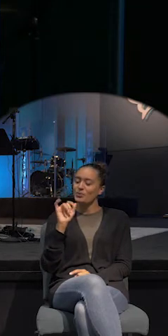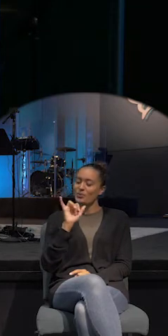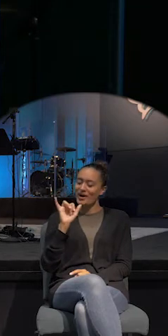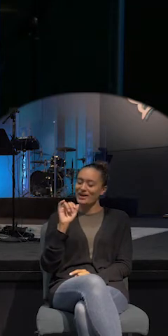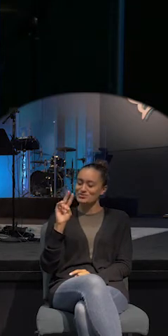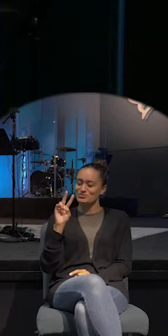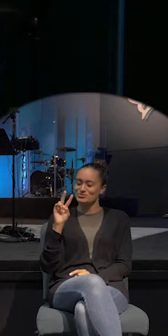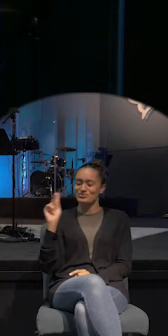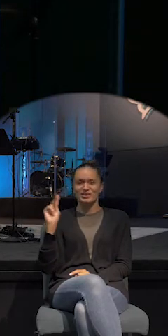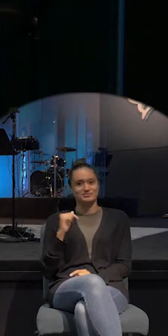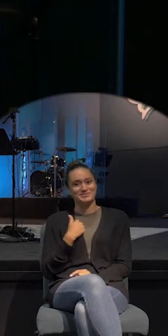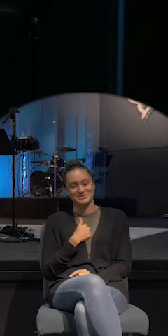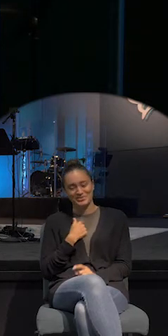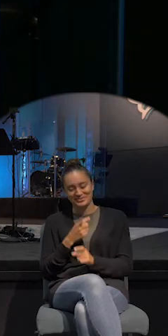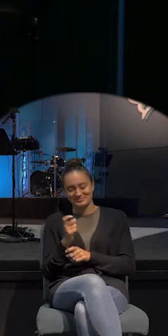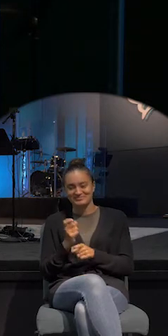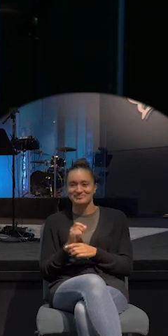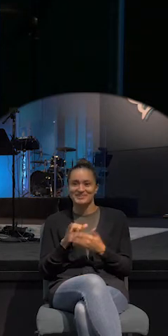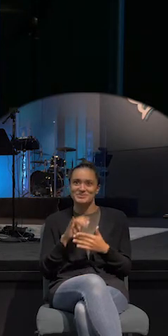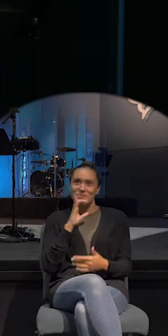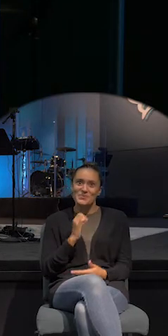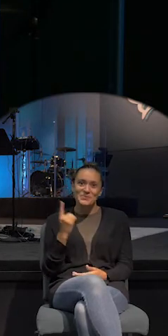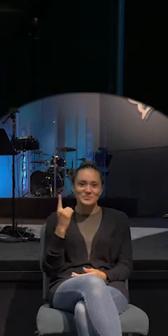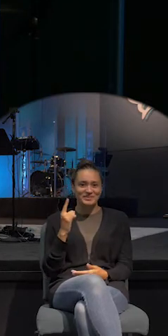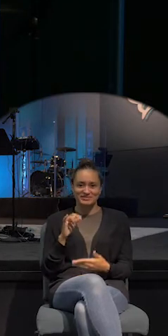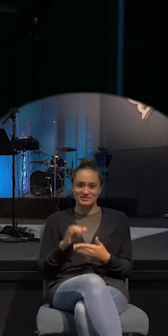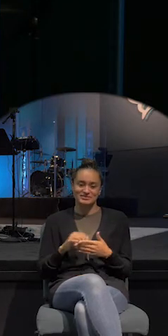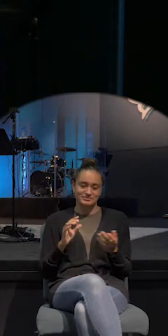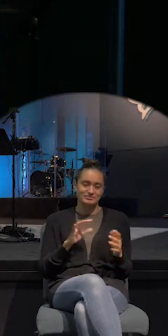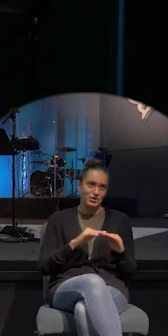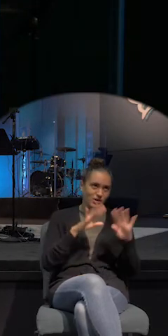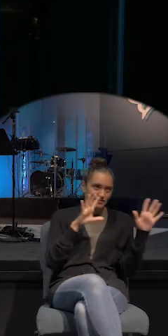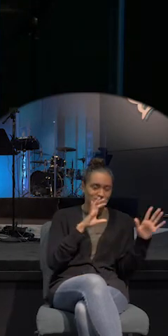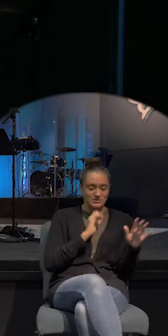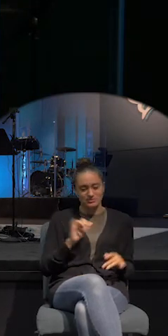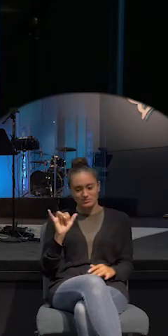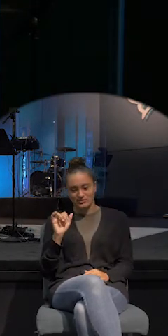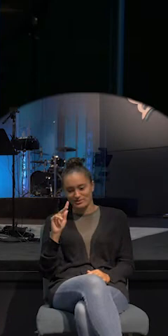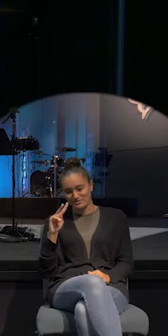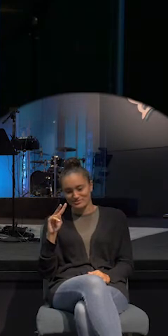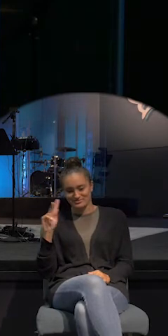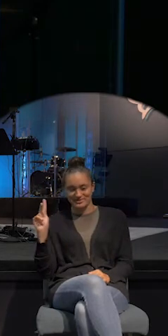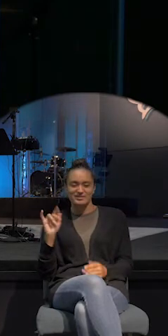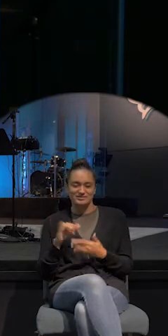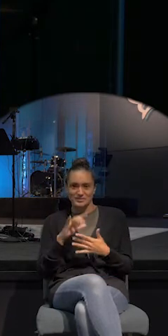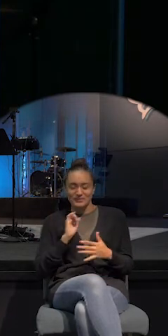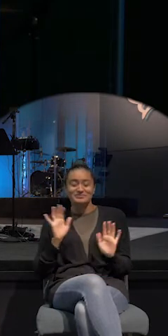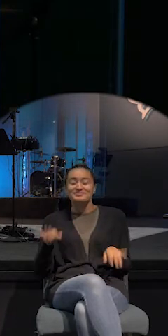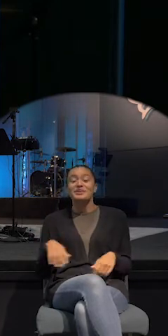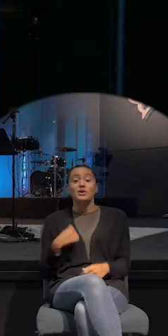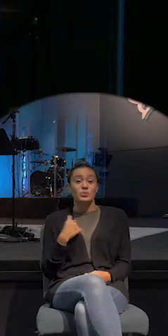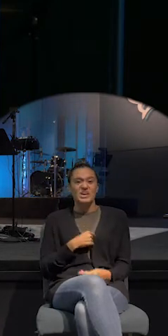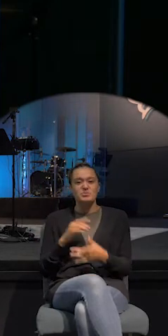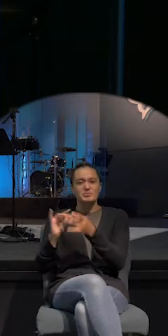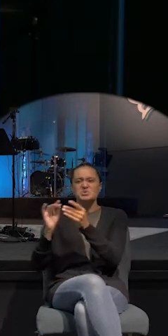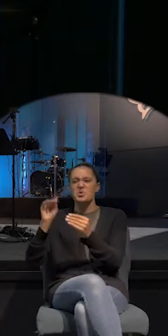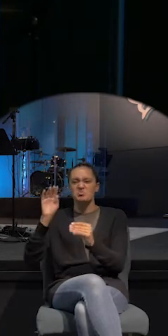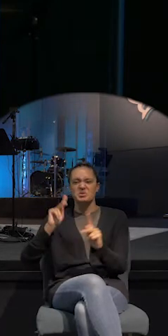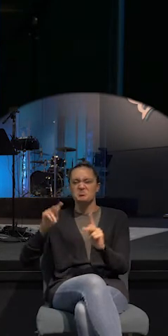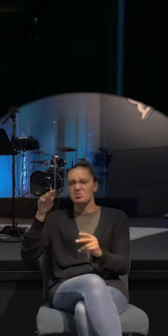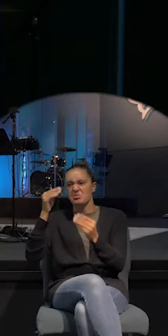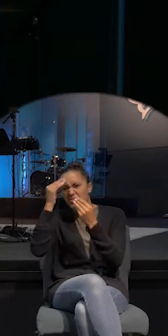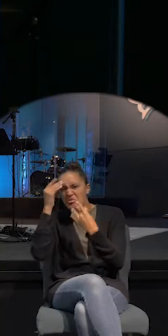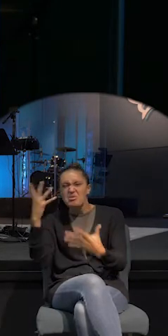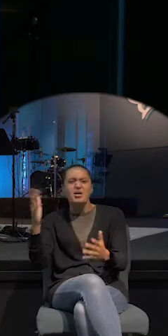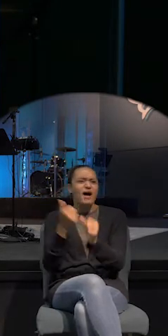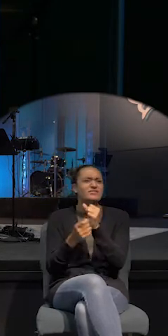I'm sorry. That's an old one. That's an obviously old Y2K. And we were being told that all of the, you know, everything was